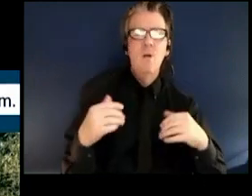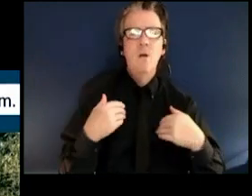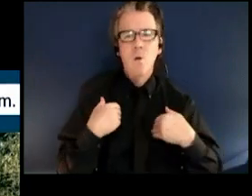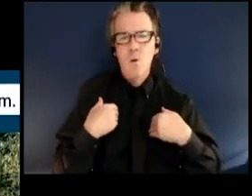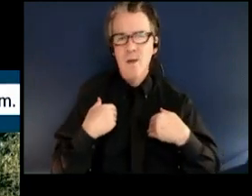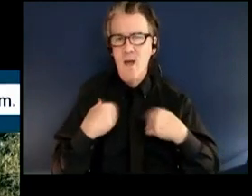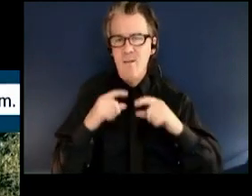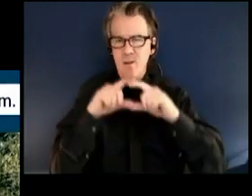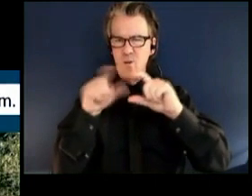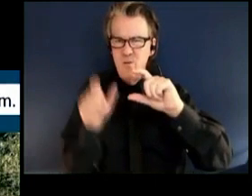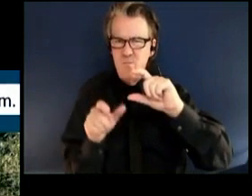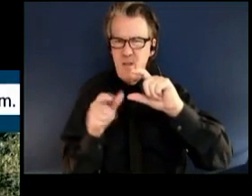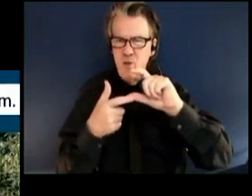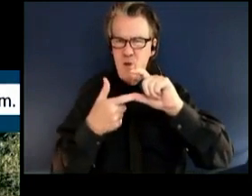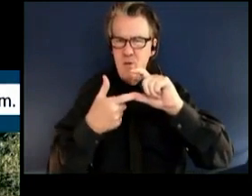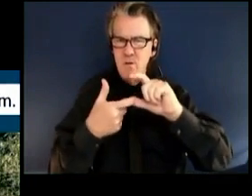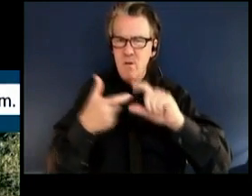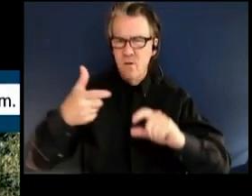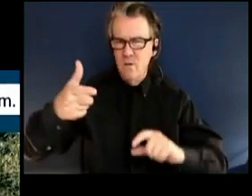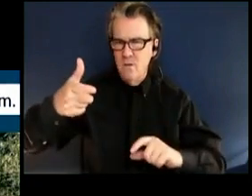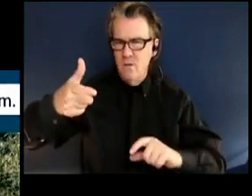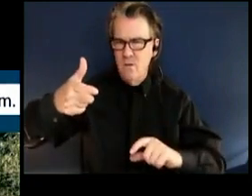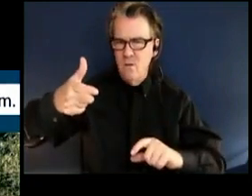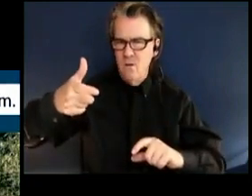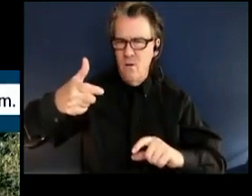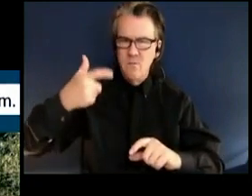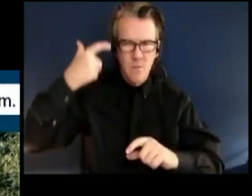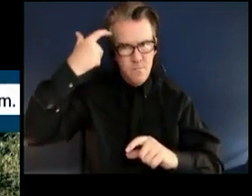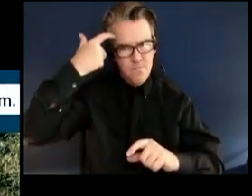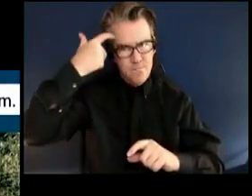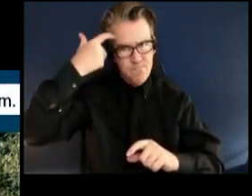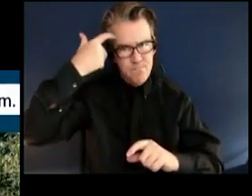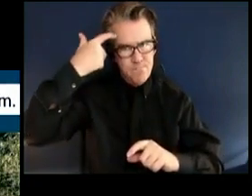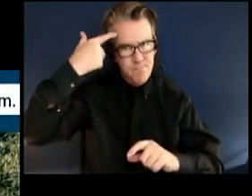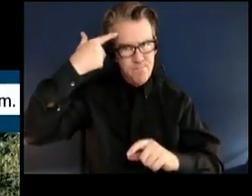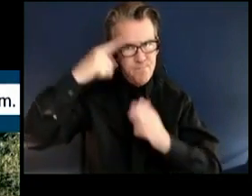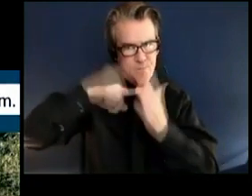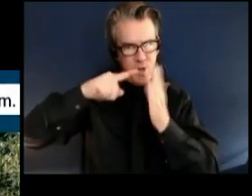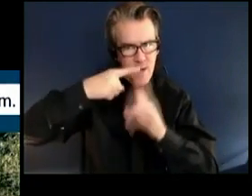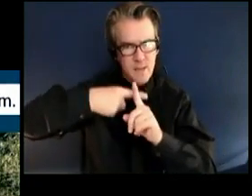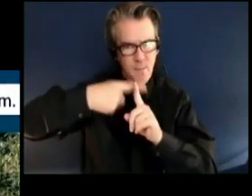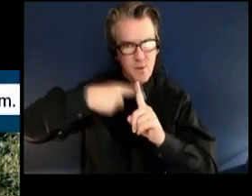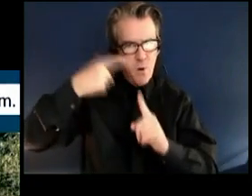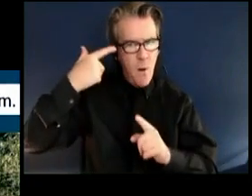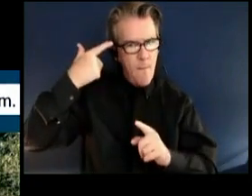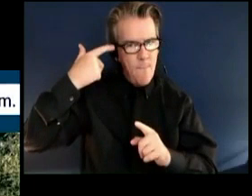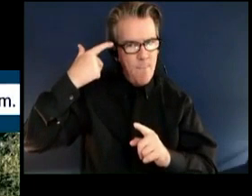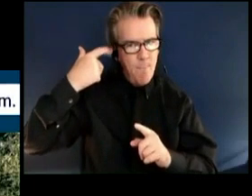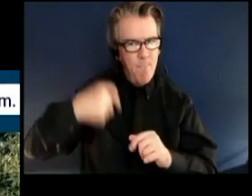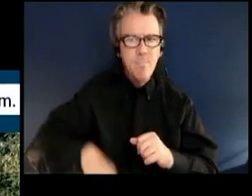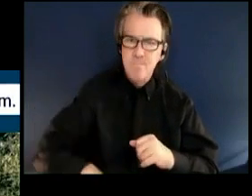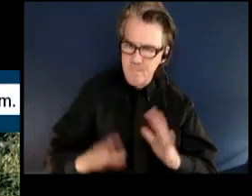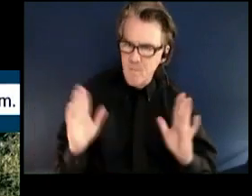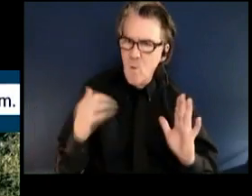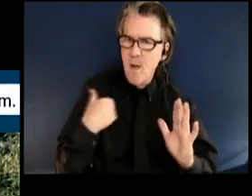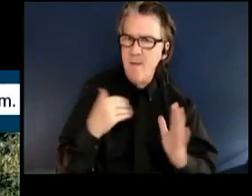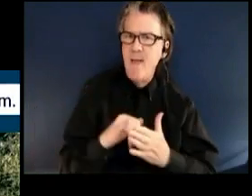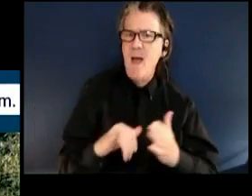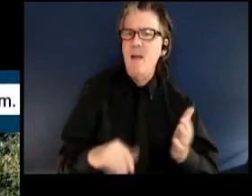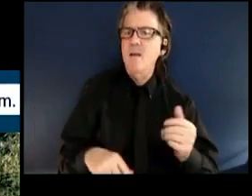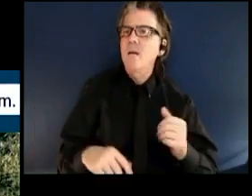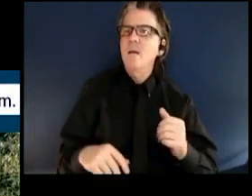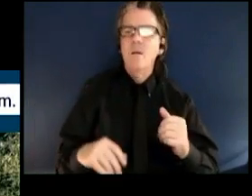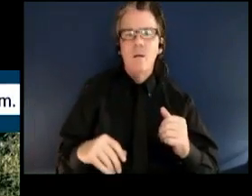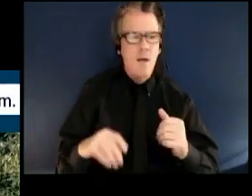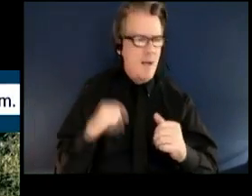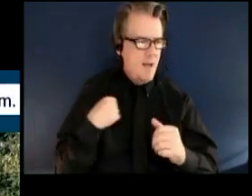indoor facility, and regular sanitation of services. All of the staff, as you can see from the slide, are wearing facial coverings, and we do